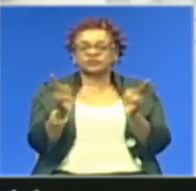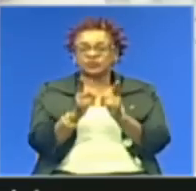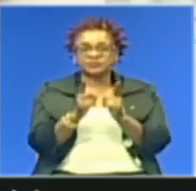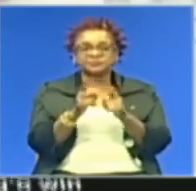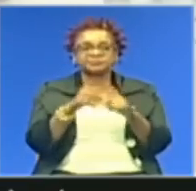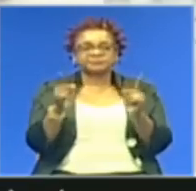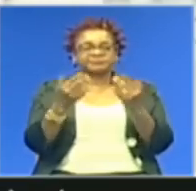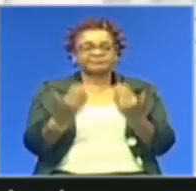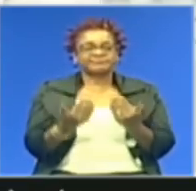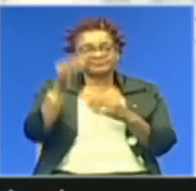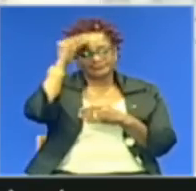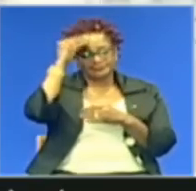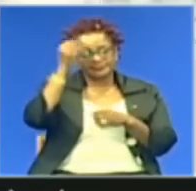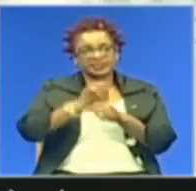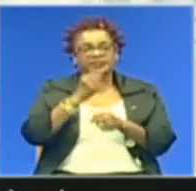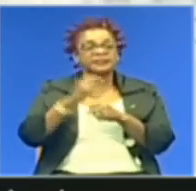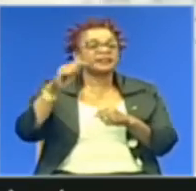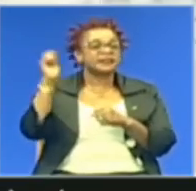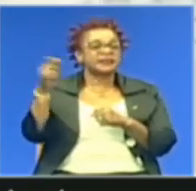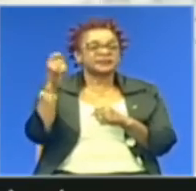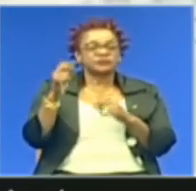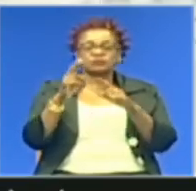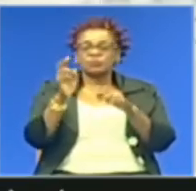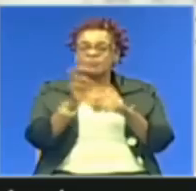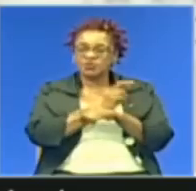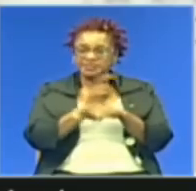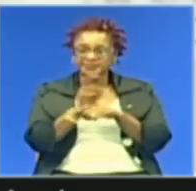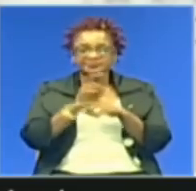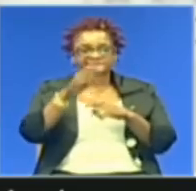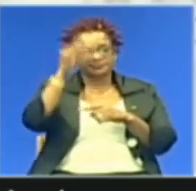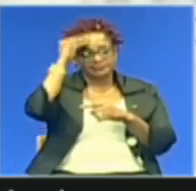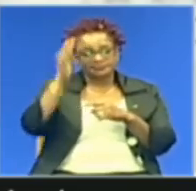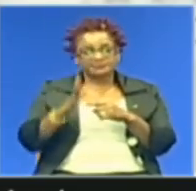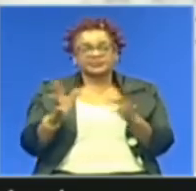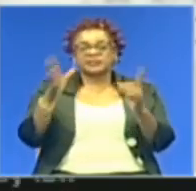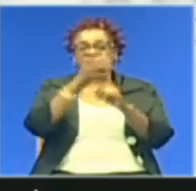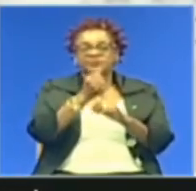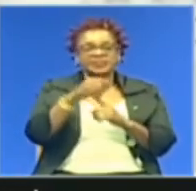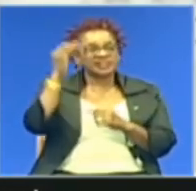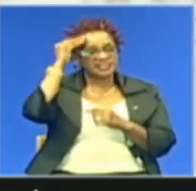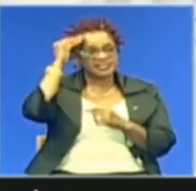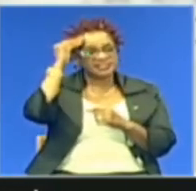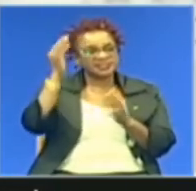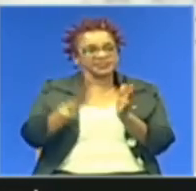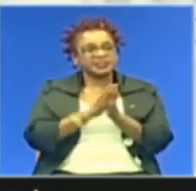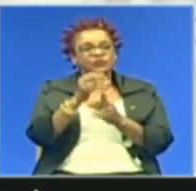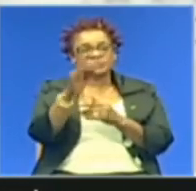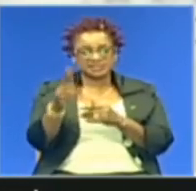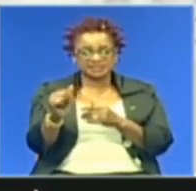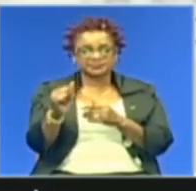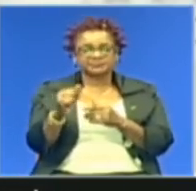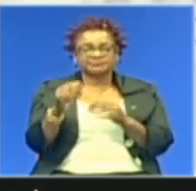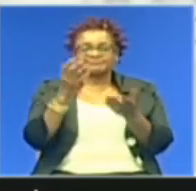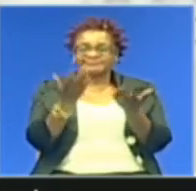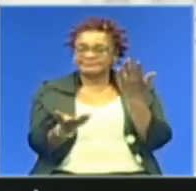But studies conducted in Kenya to monitor learner achievement in literacy and numeracy and assess the quality of